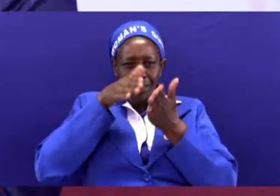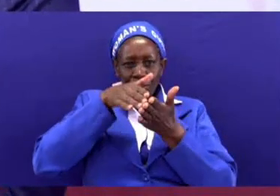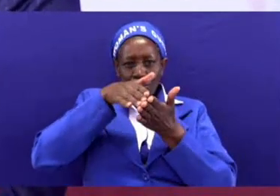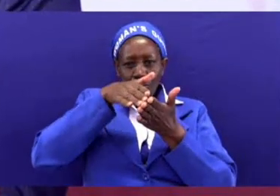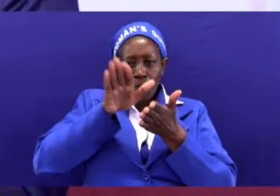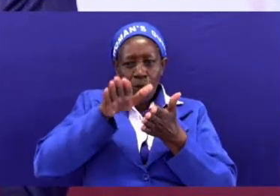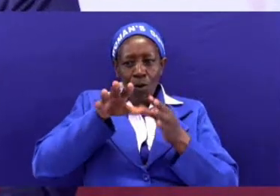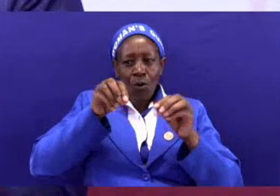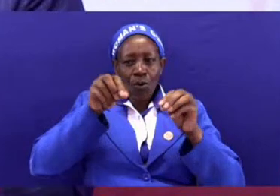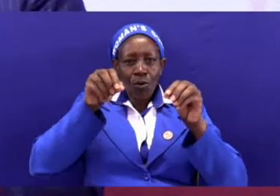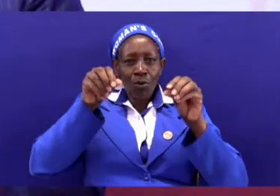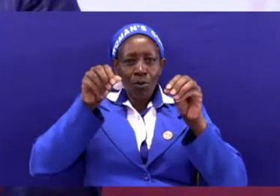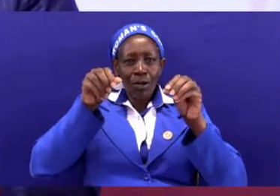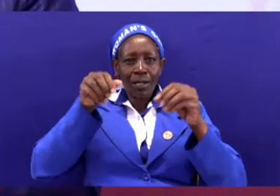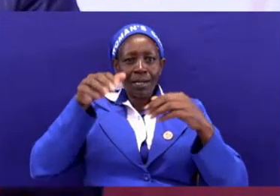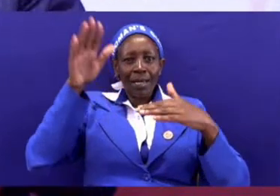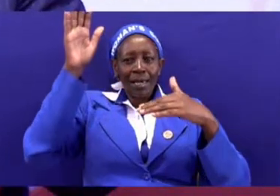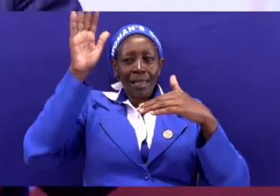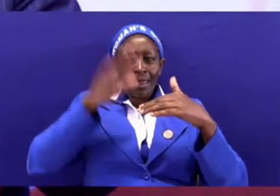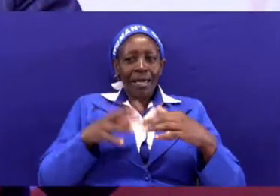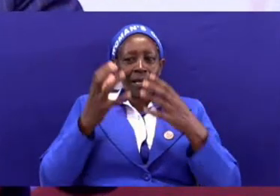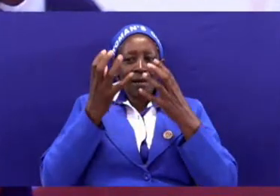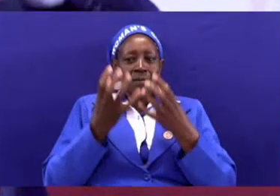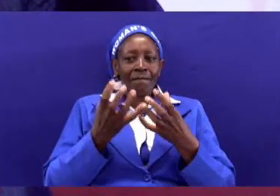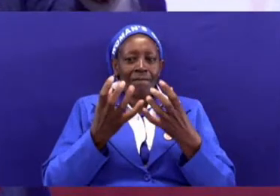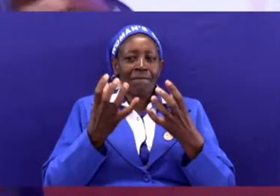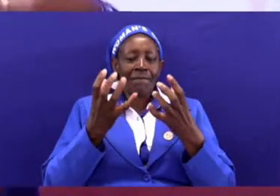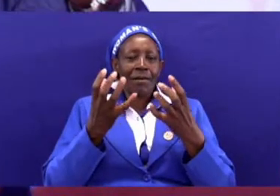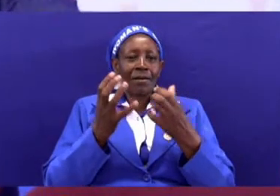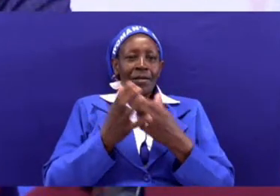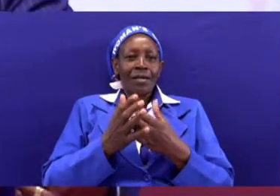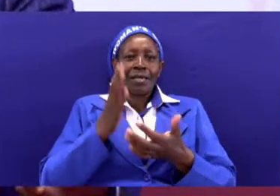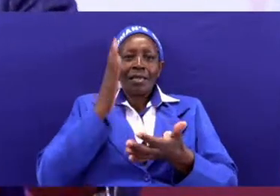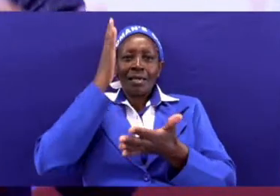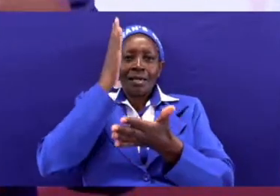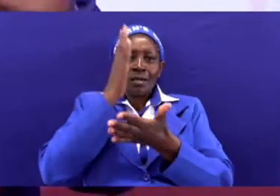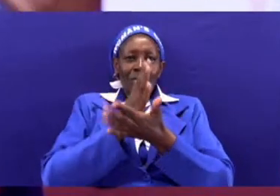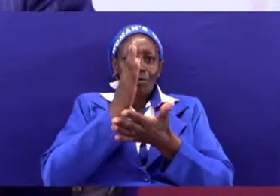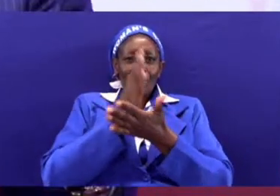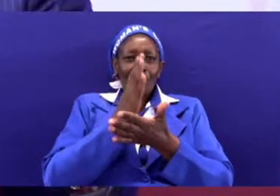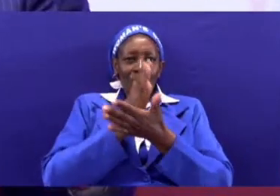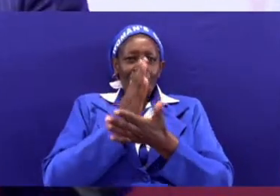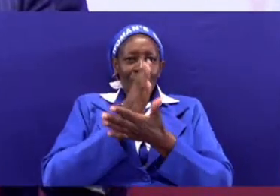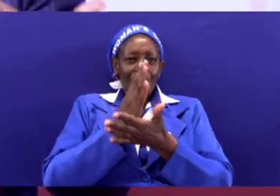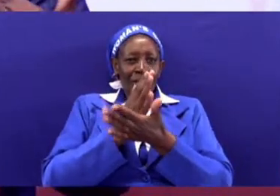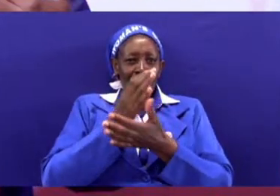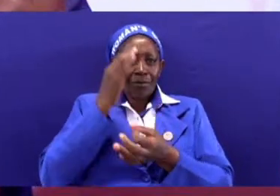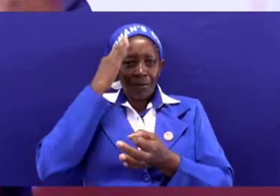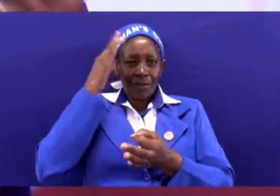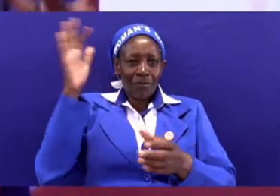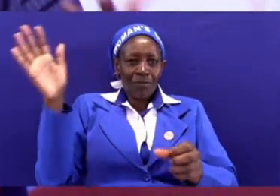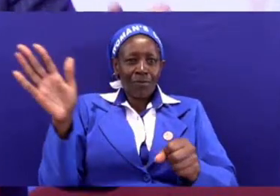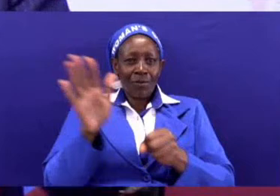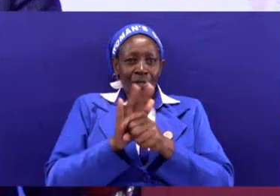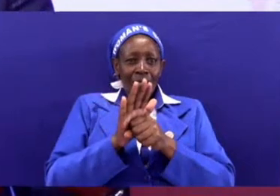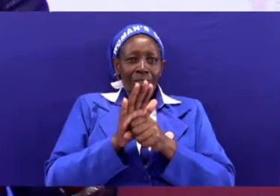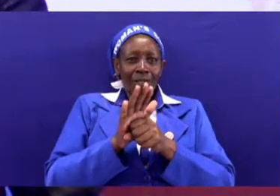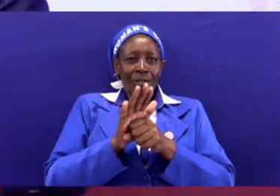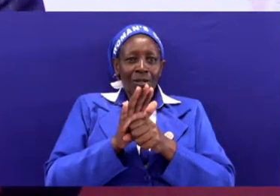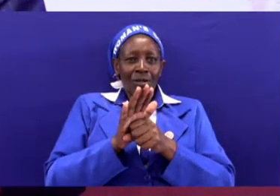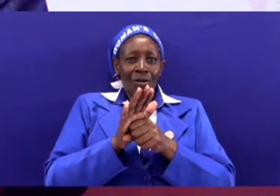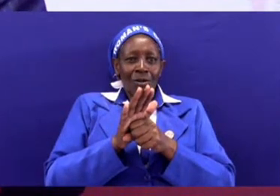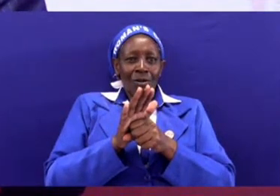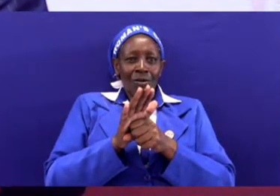quality rather than quantity. Fear him in sincerity and in faithfulness. And I was asking myself, what would be the KPIs